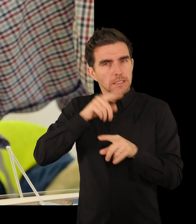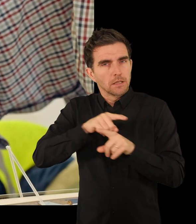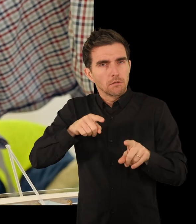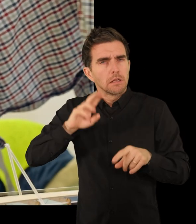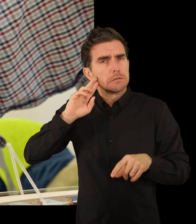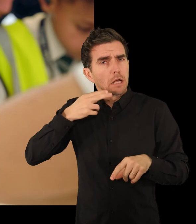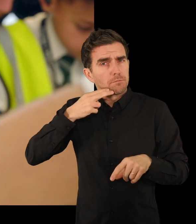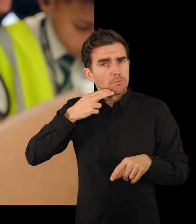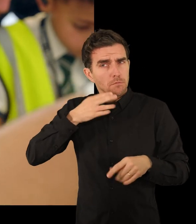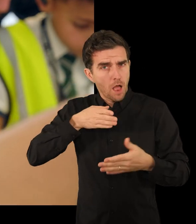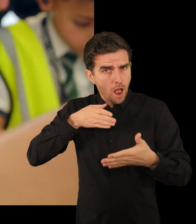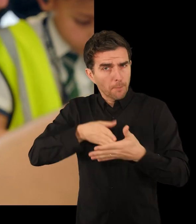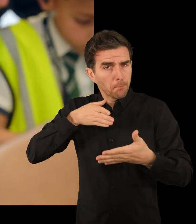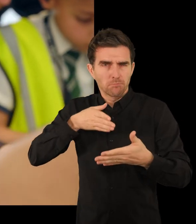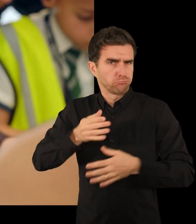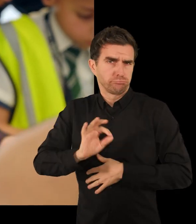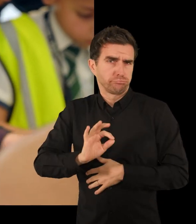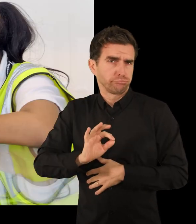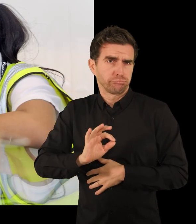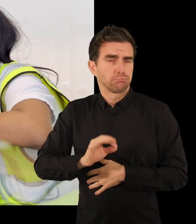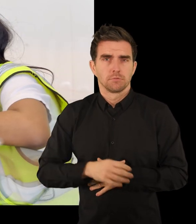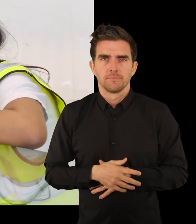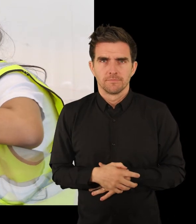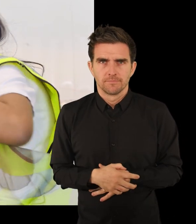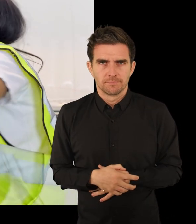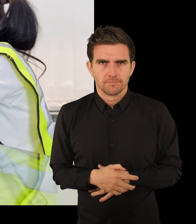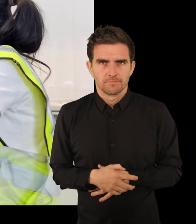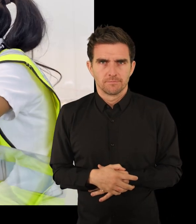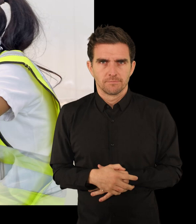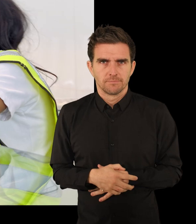For them to see that their deafness is not a barrier.